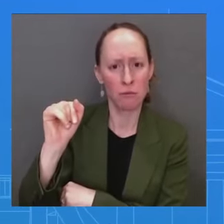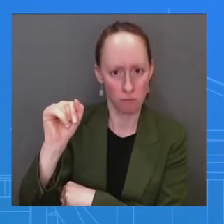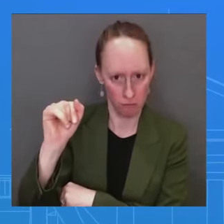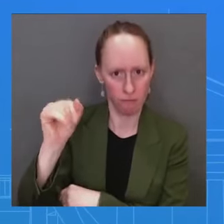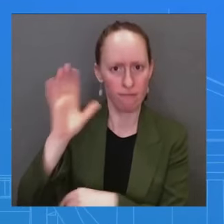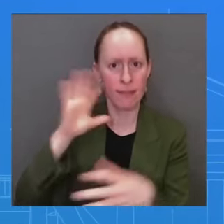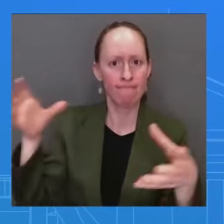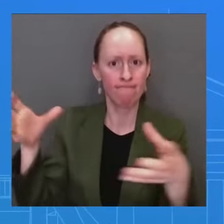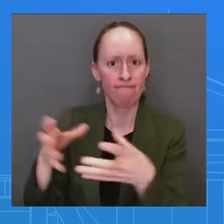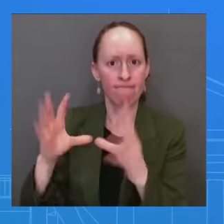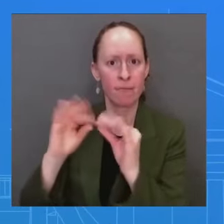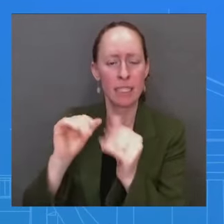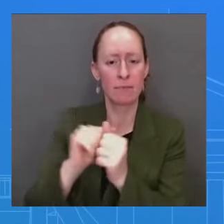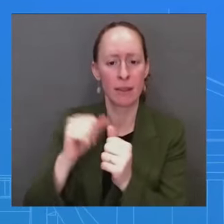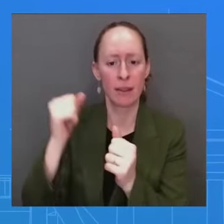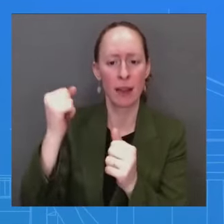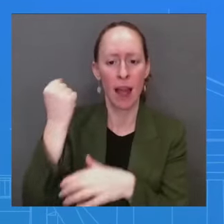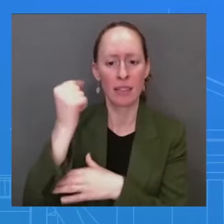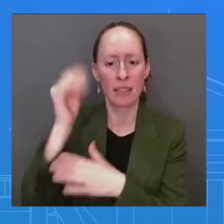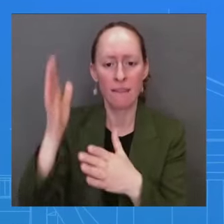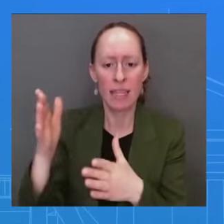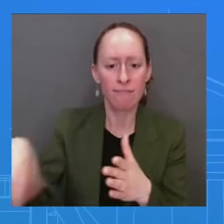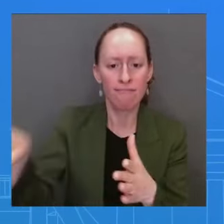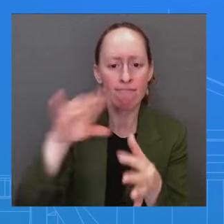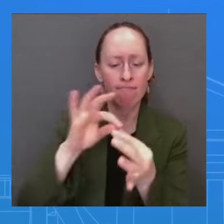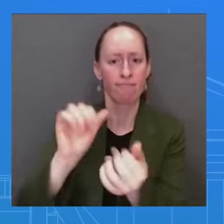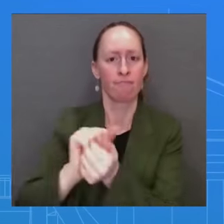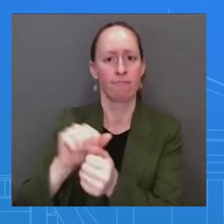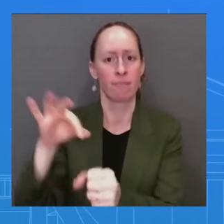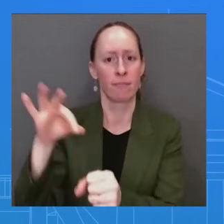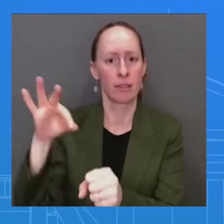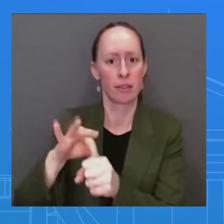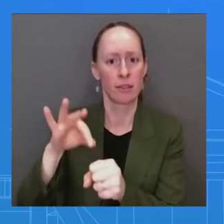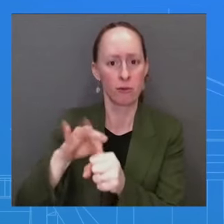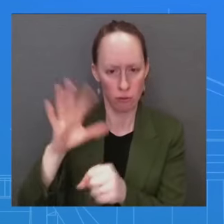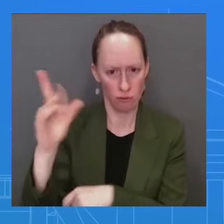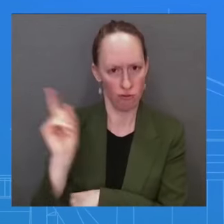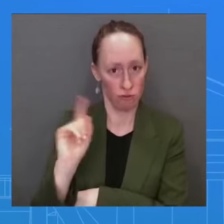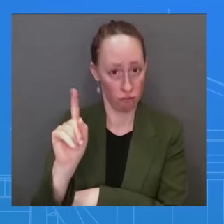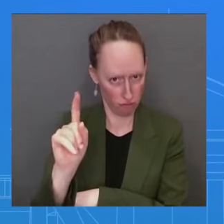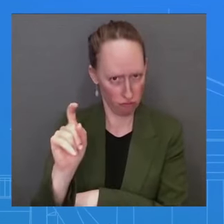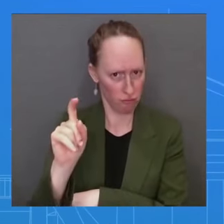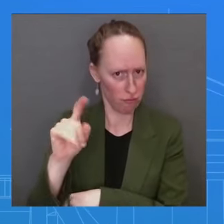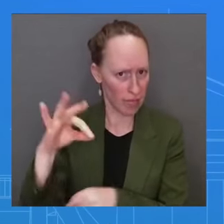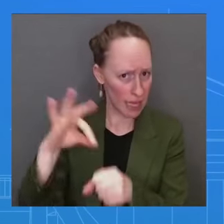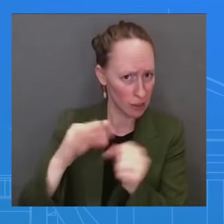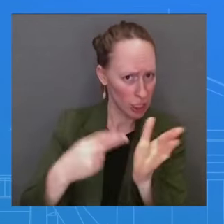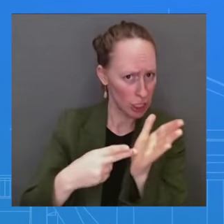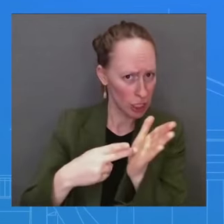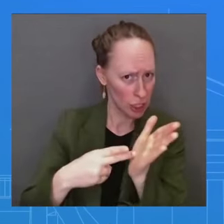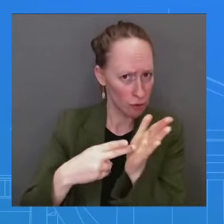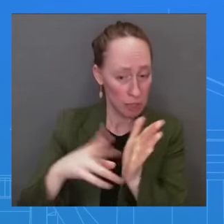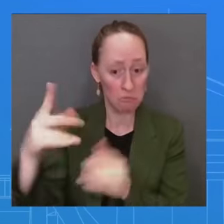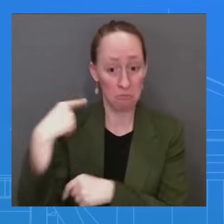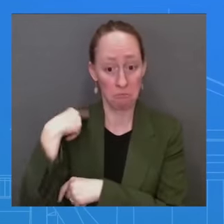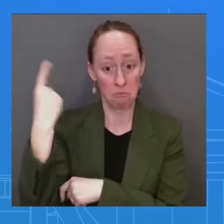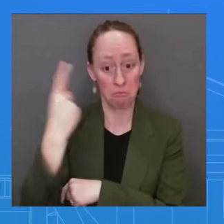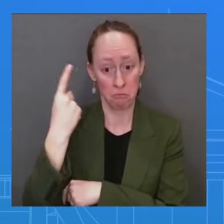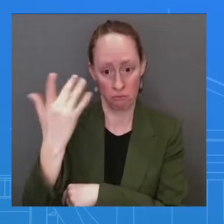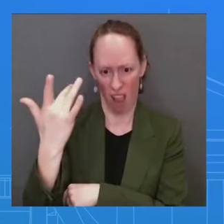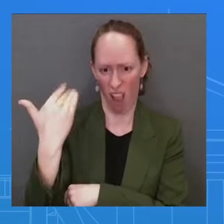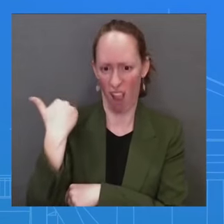their concern about election integrity and political violence. One person even described volunteers having a gun pulled on them. And I spoke with